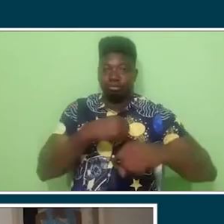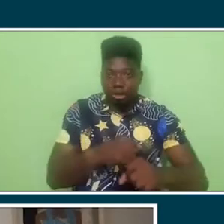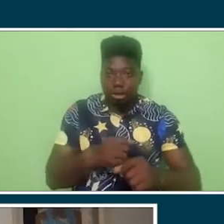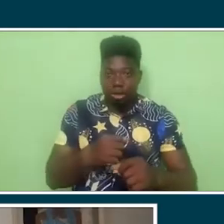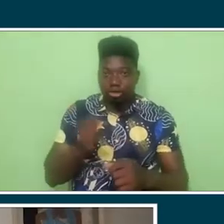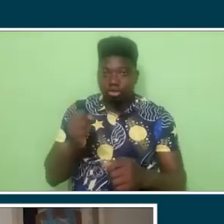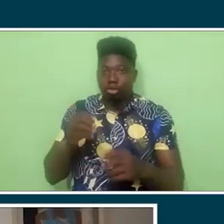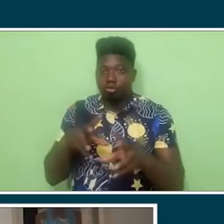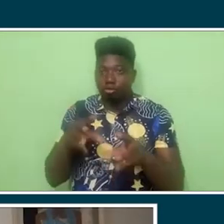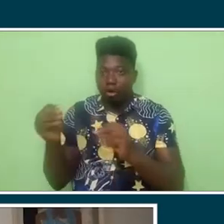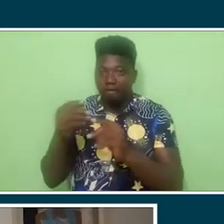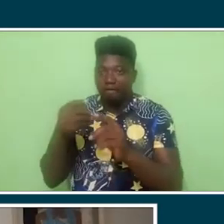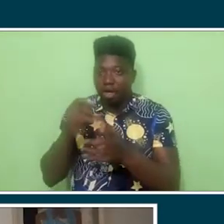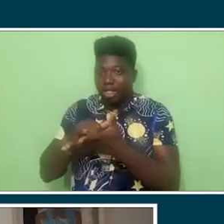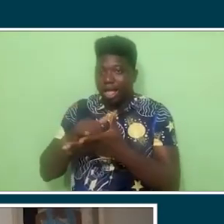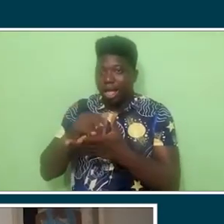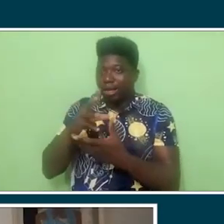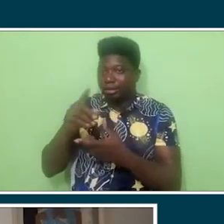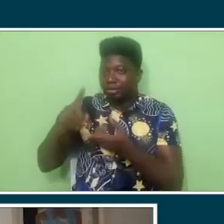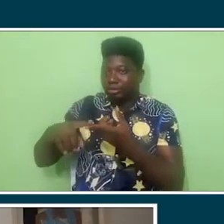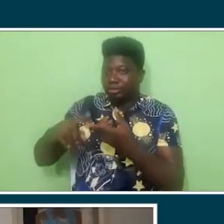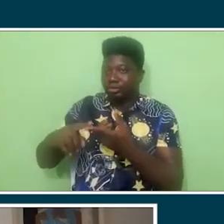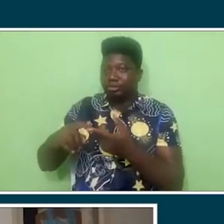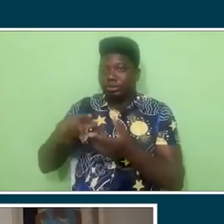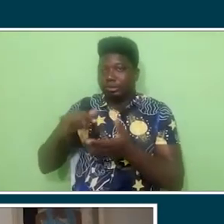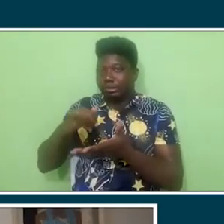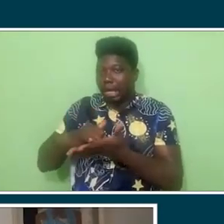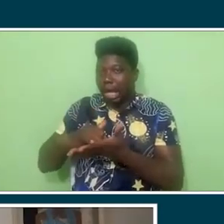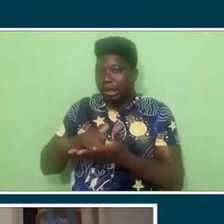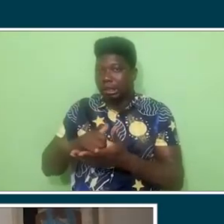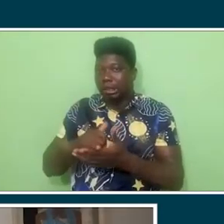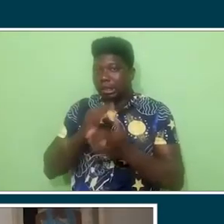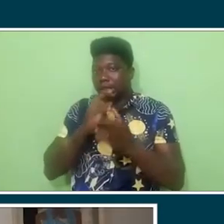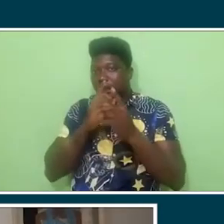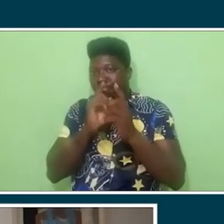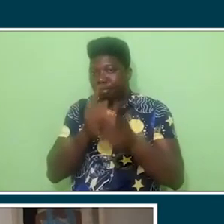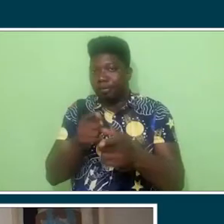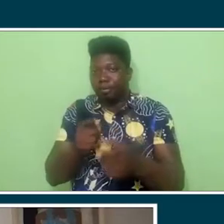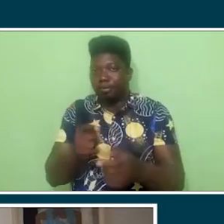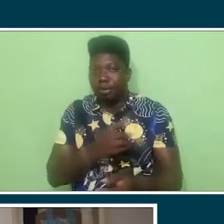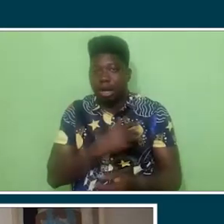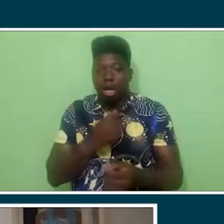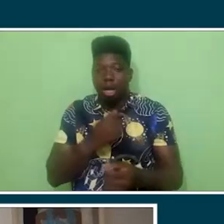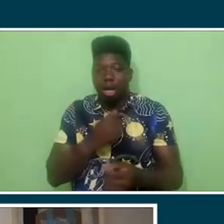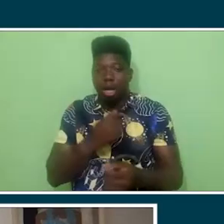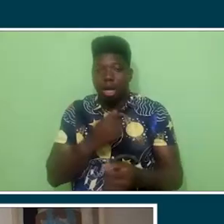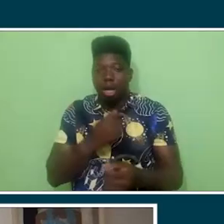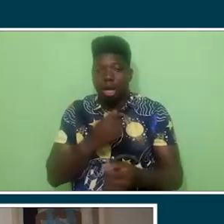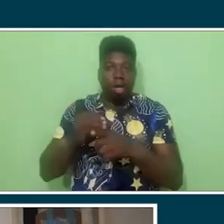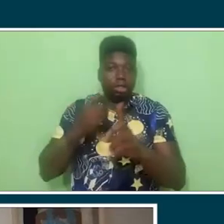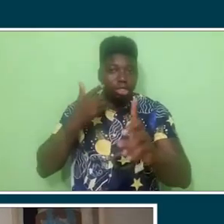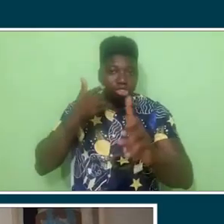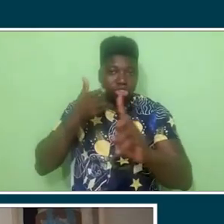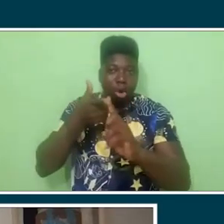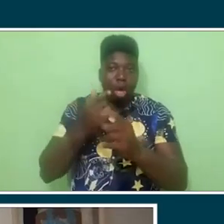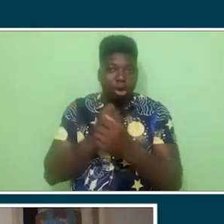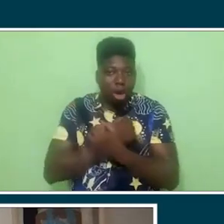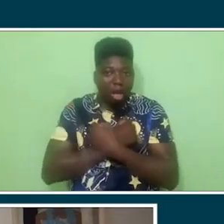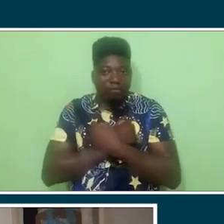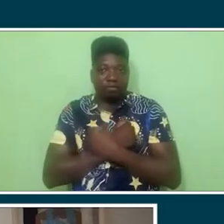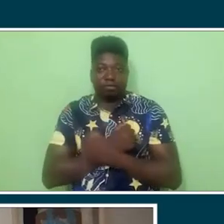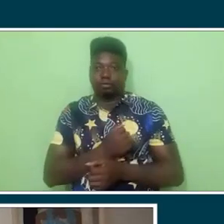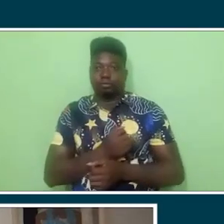that is more responsive and is more oriented towards love is like, it can feel like a